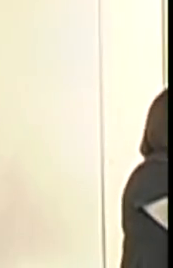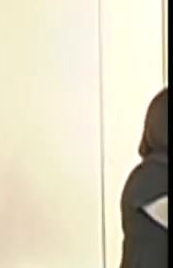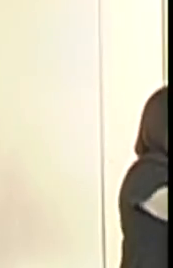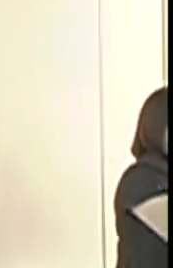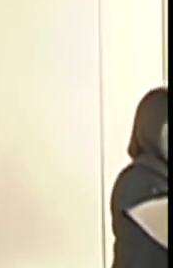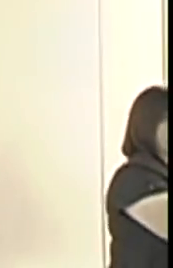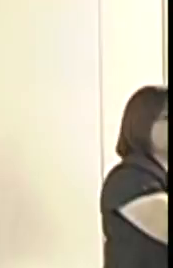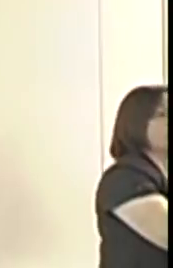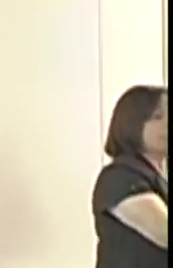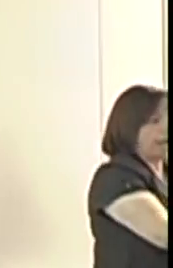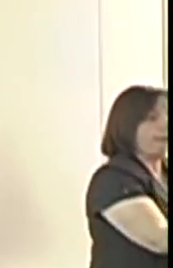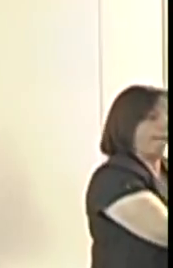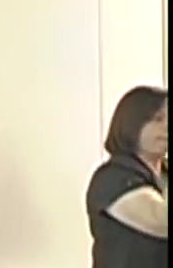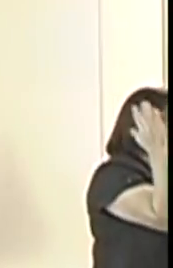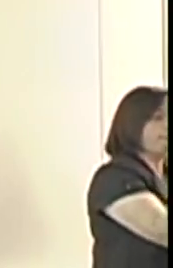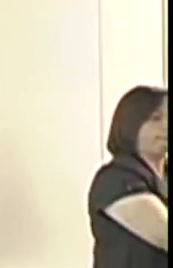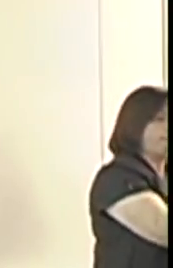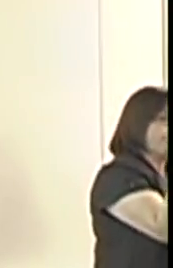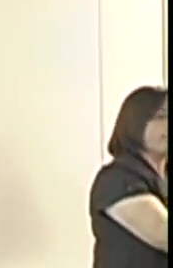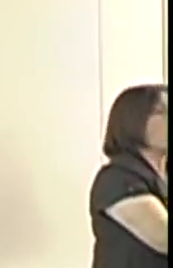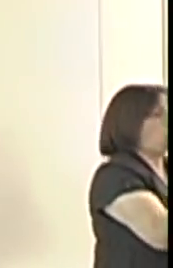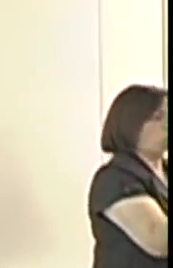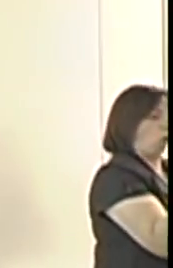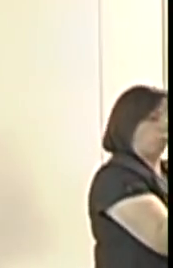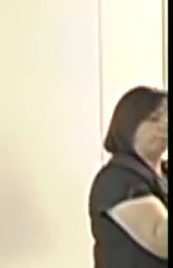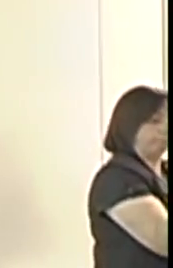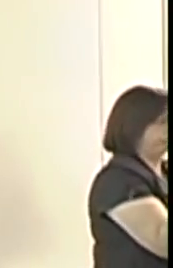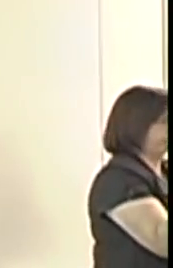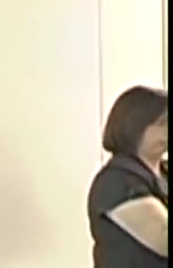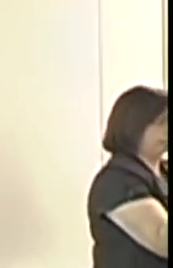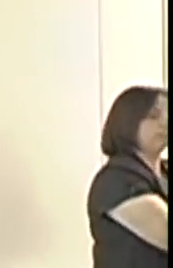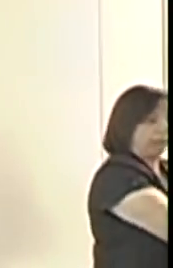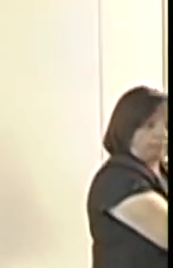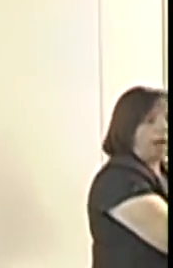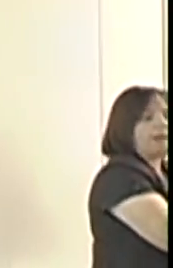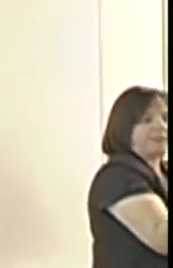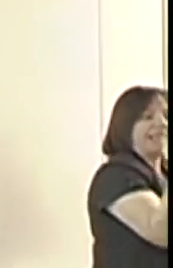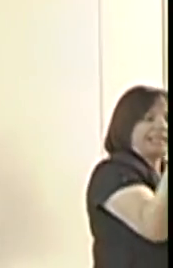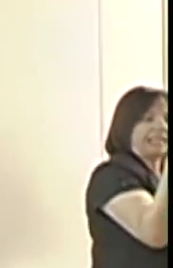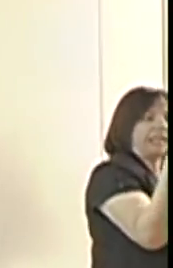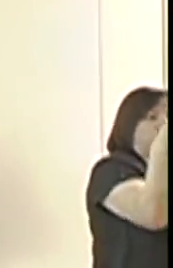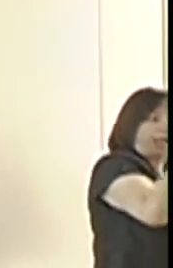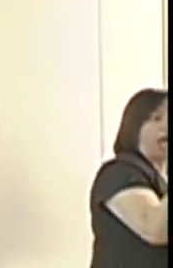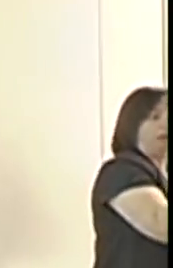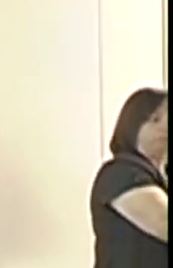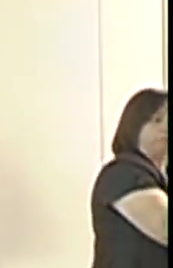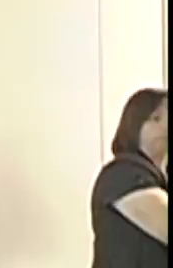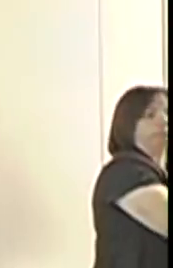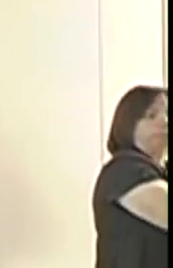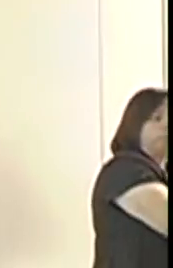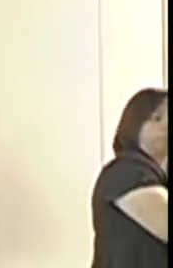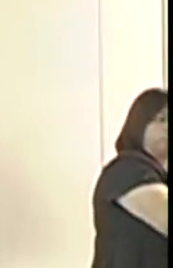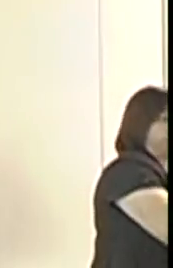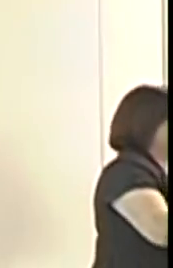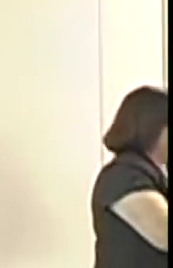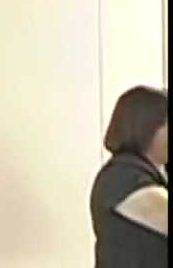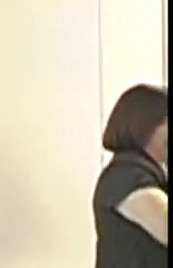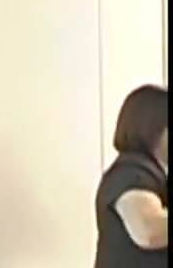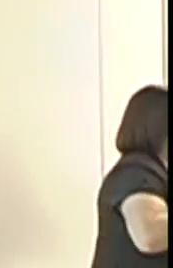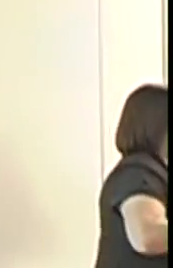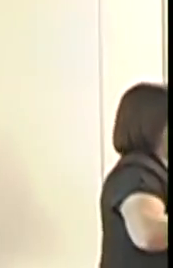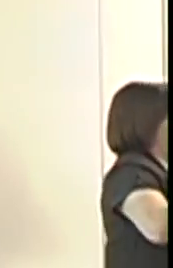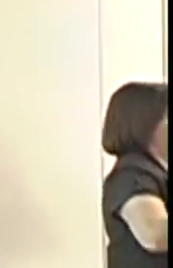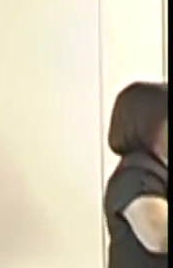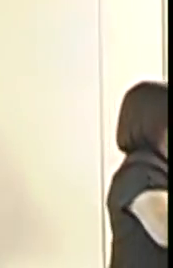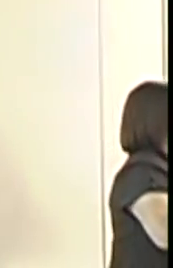here with the elbow, and they control open-close movements of the hand, that their early attempts to sign may be